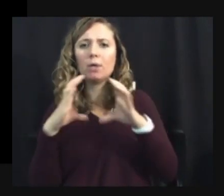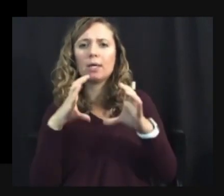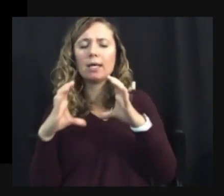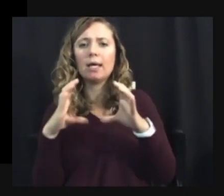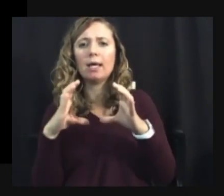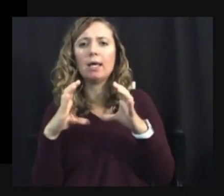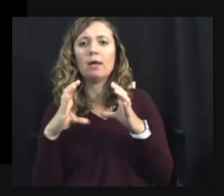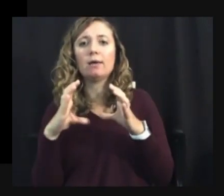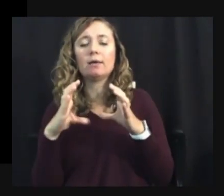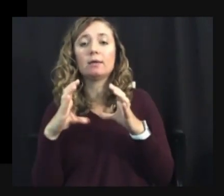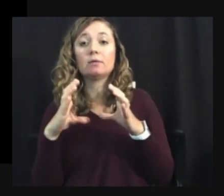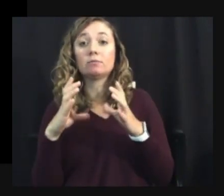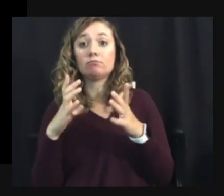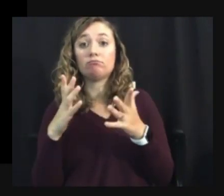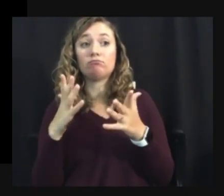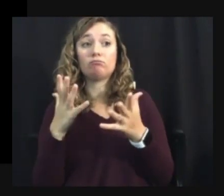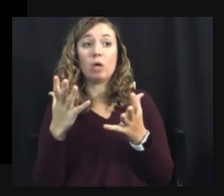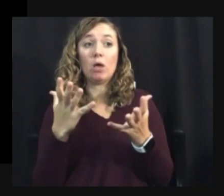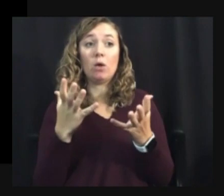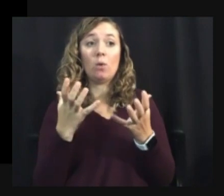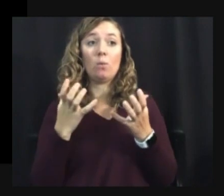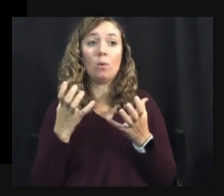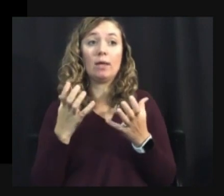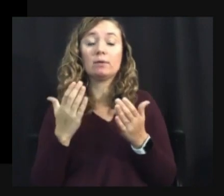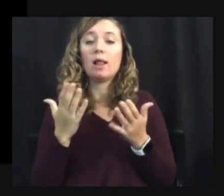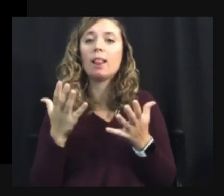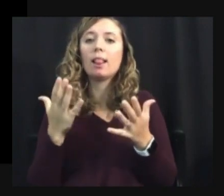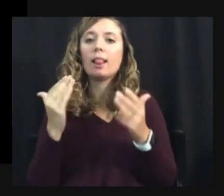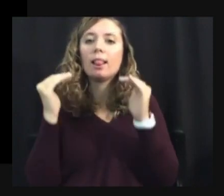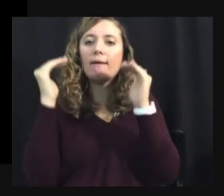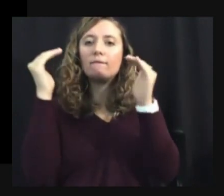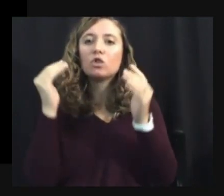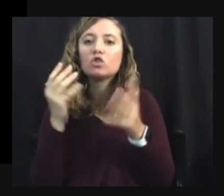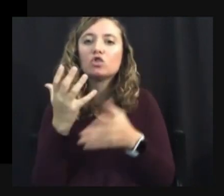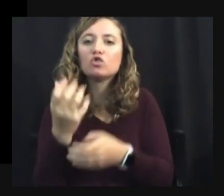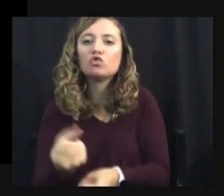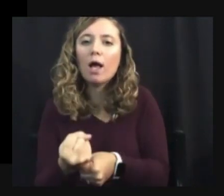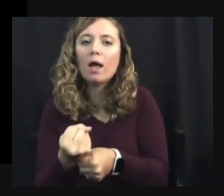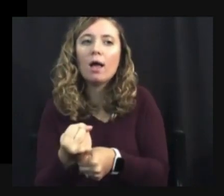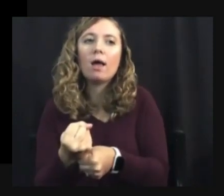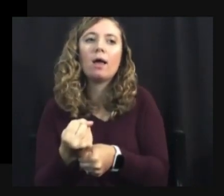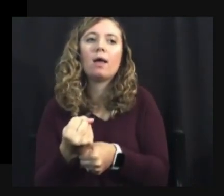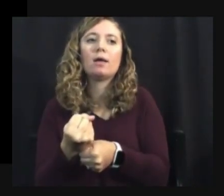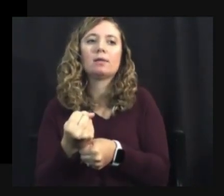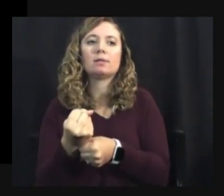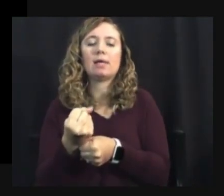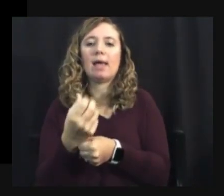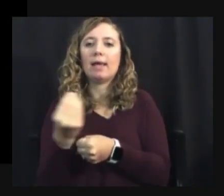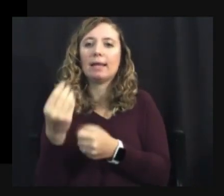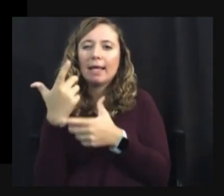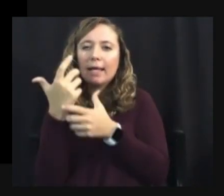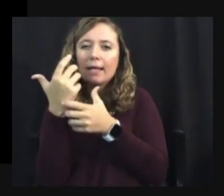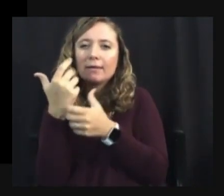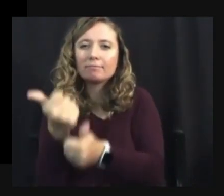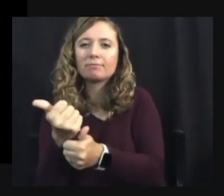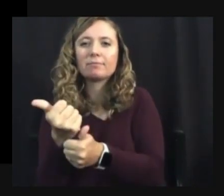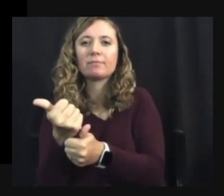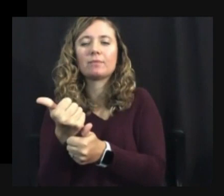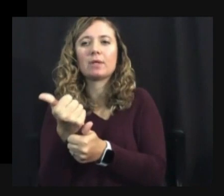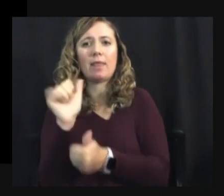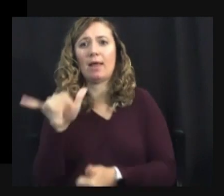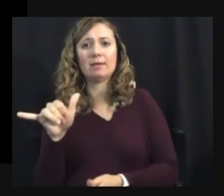a level of trust and interest, which I think is just like in any kind of relationship, that's where everyone would begin,